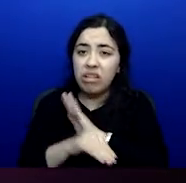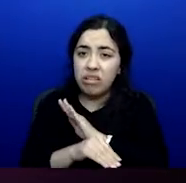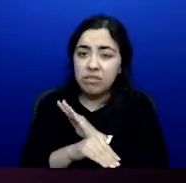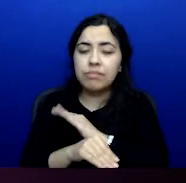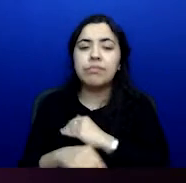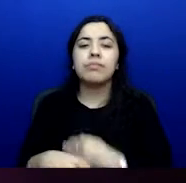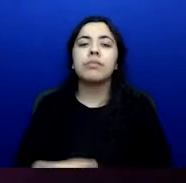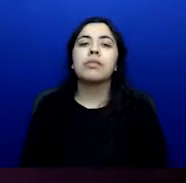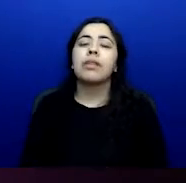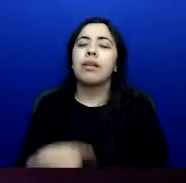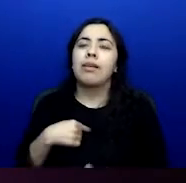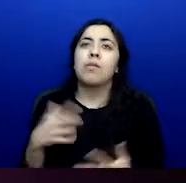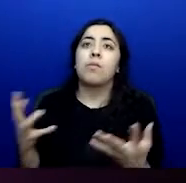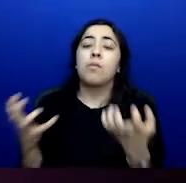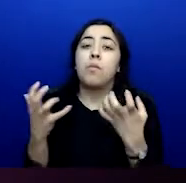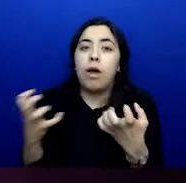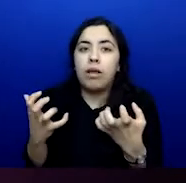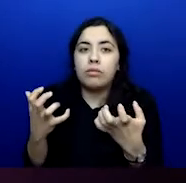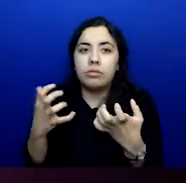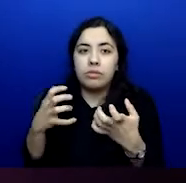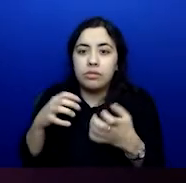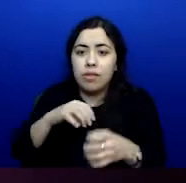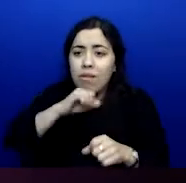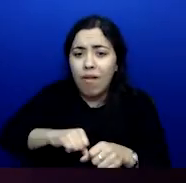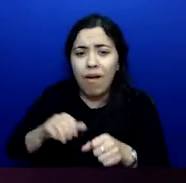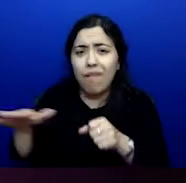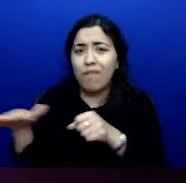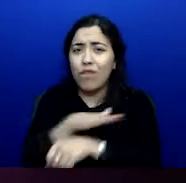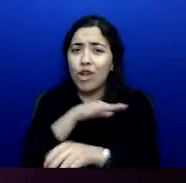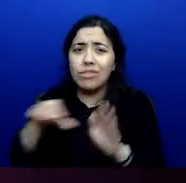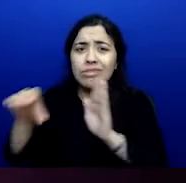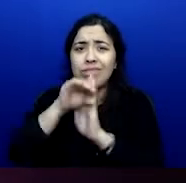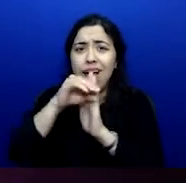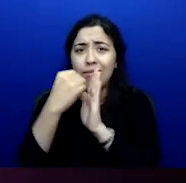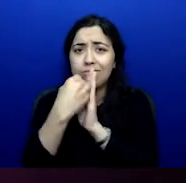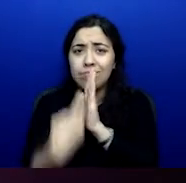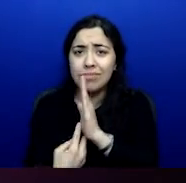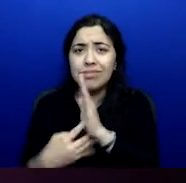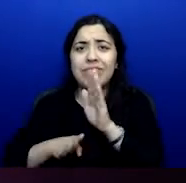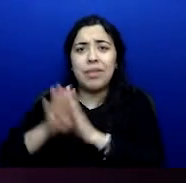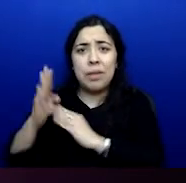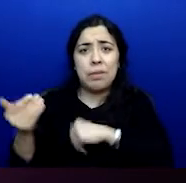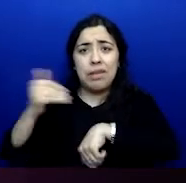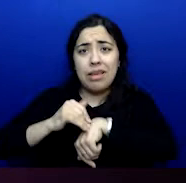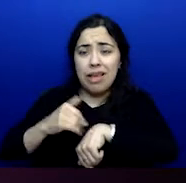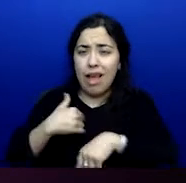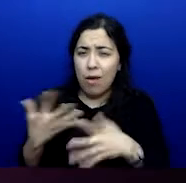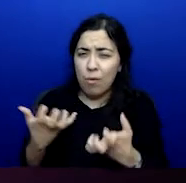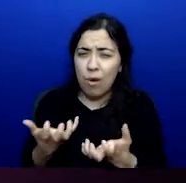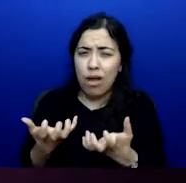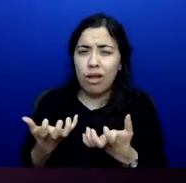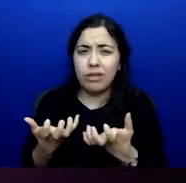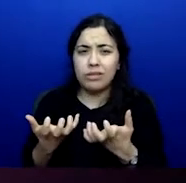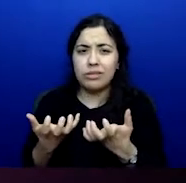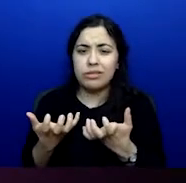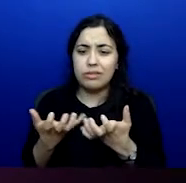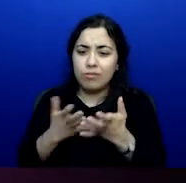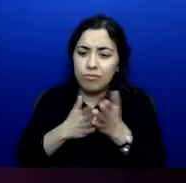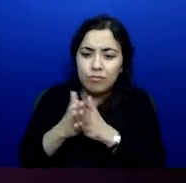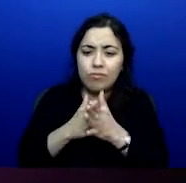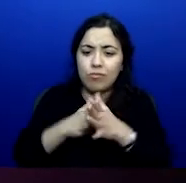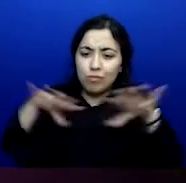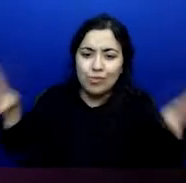I really wanted to love full-stack development again. I wanted to be extremely productive